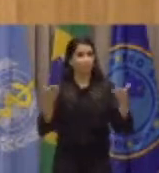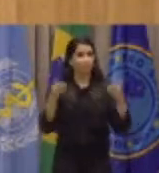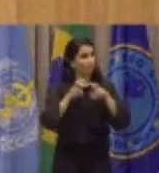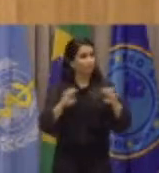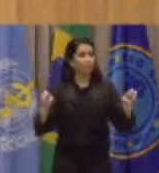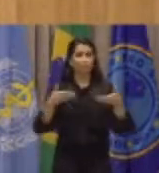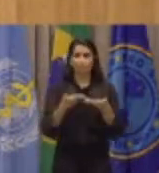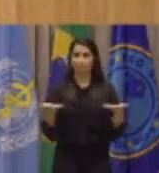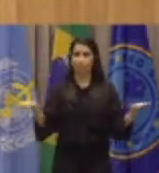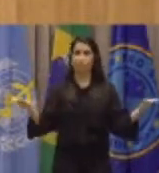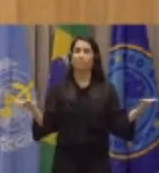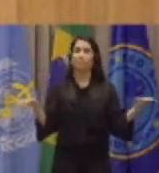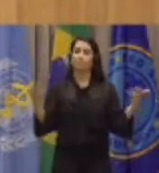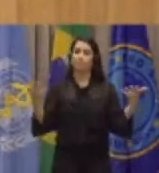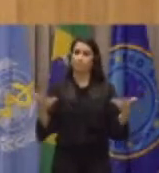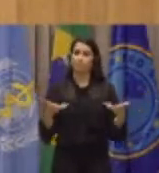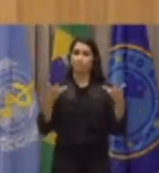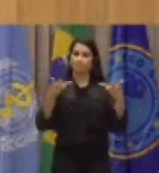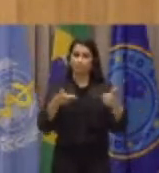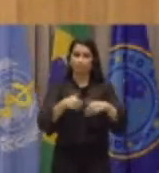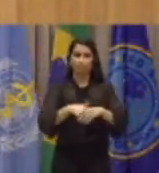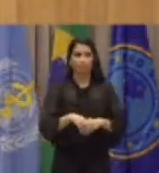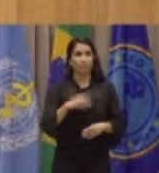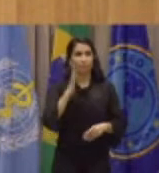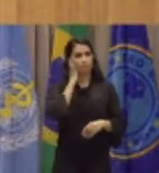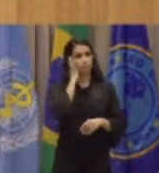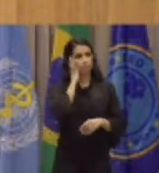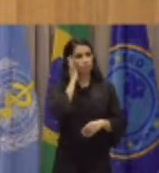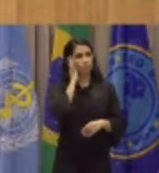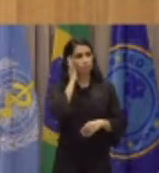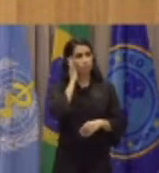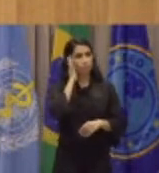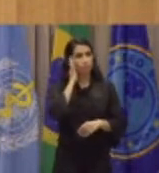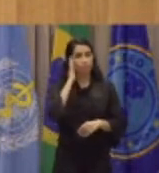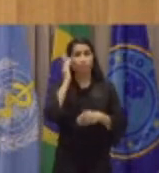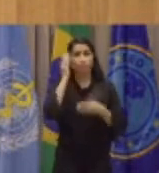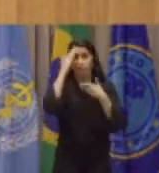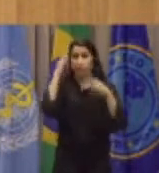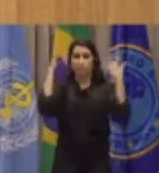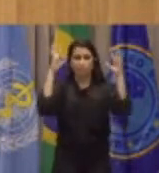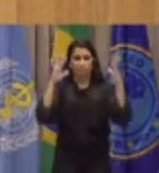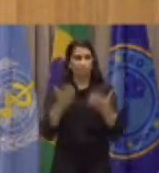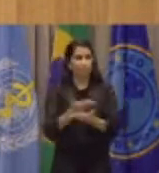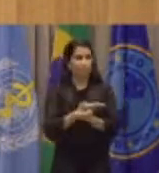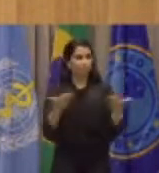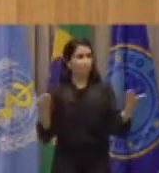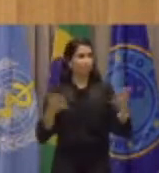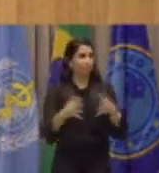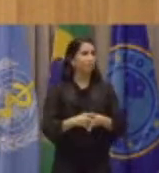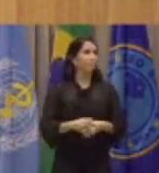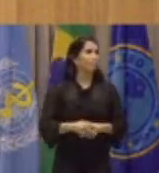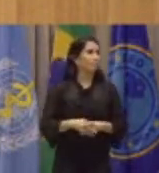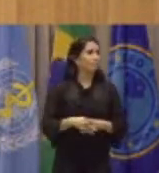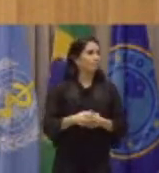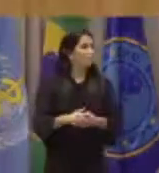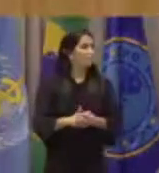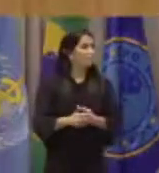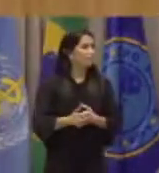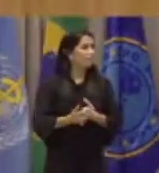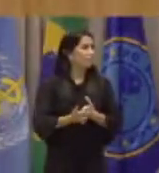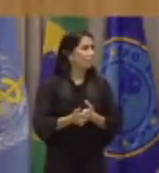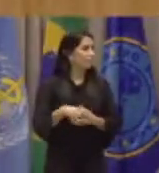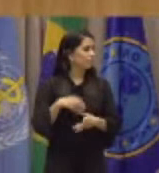was excellent. And so, thank you very much. A round of applause and the table